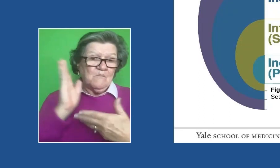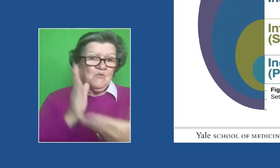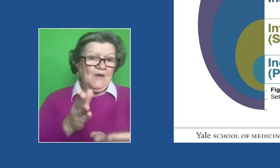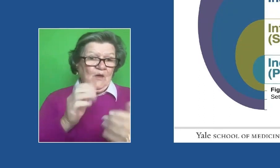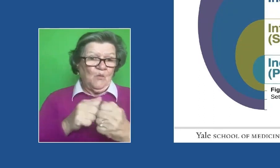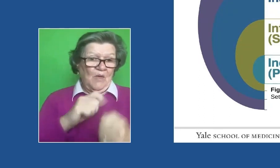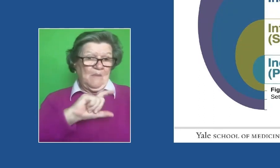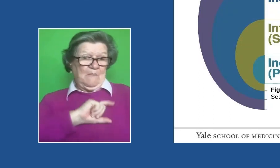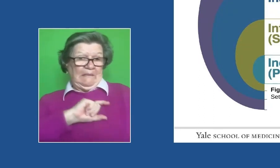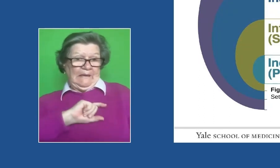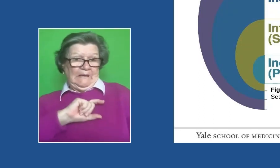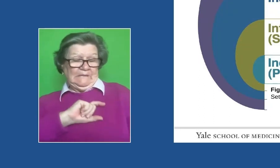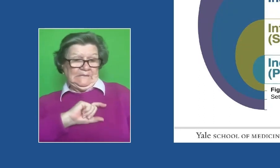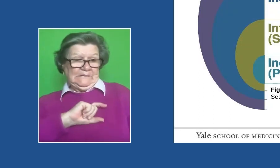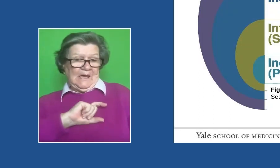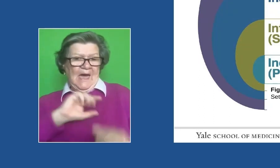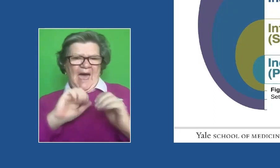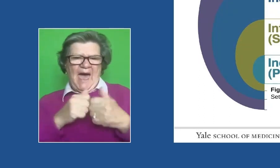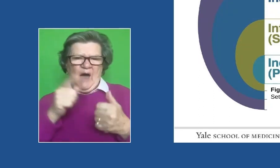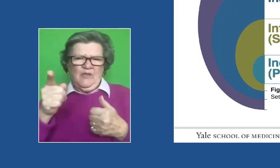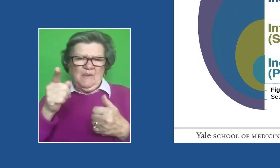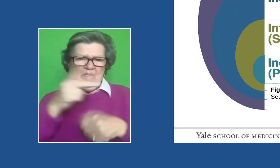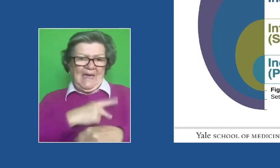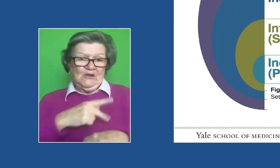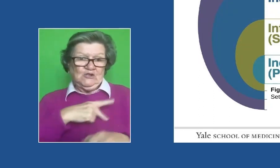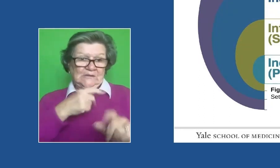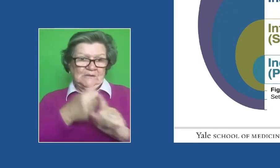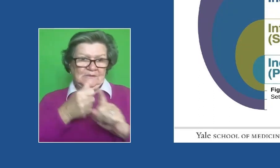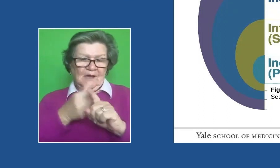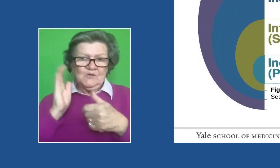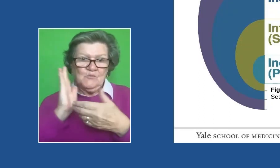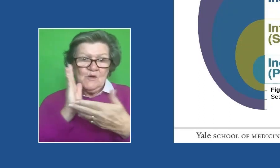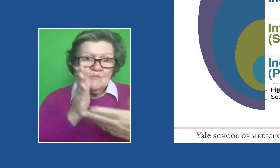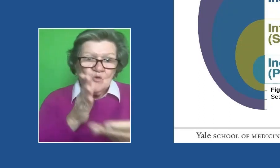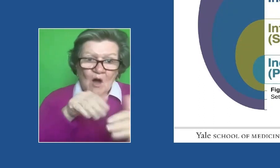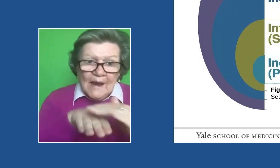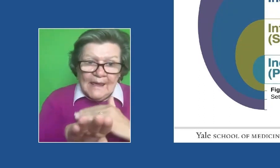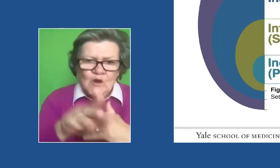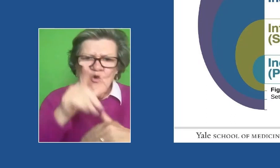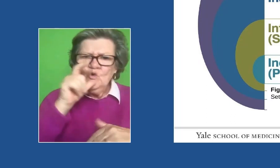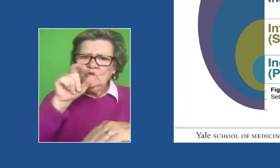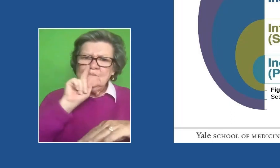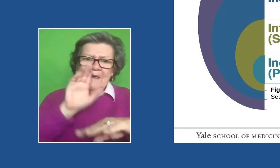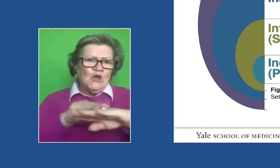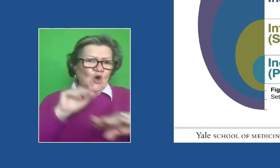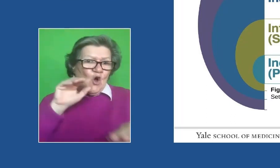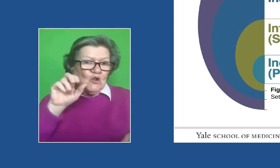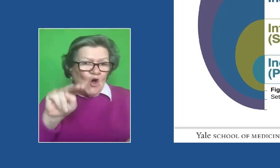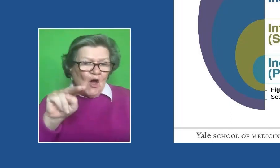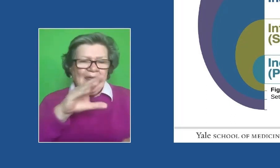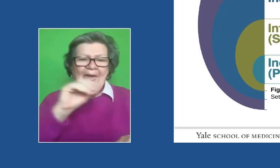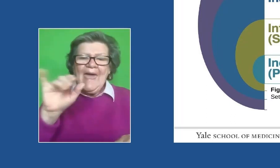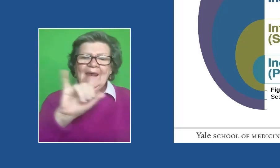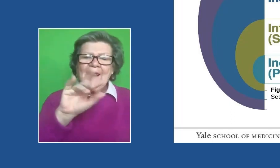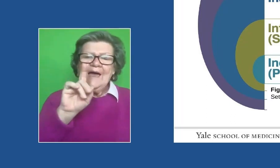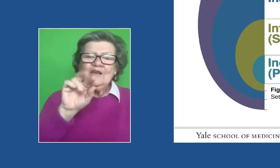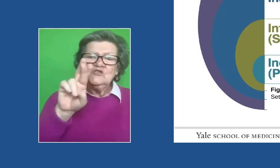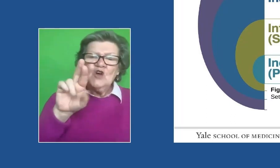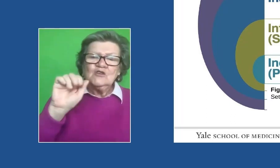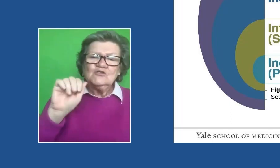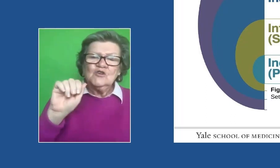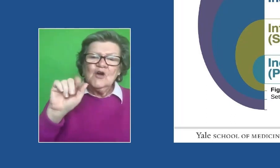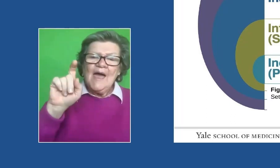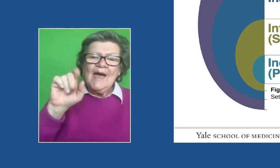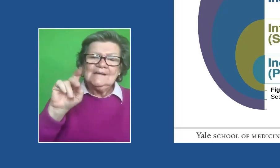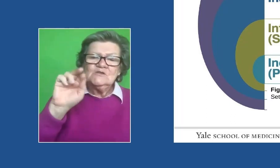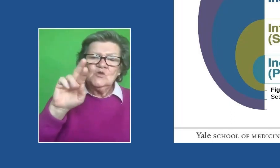how patients are being brought and transported, who's being called upon, and also, like Dr. Axelrod talked about this morning, the fact